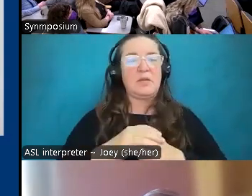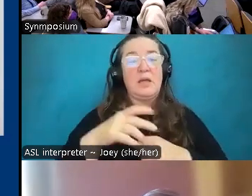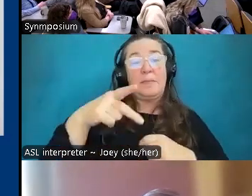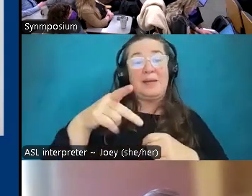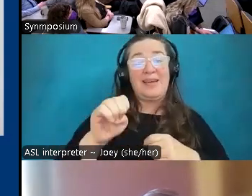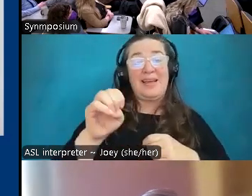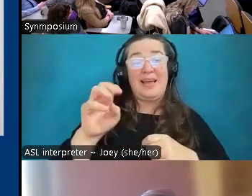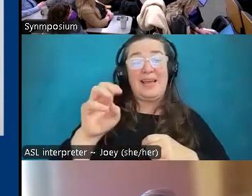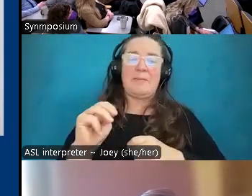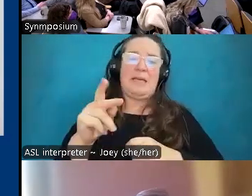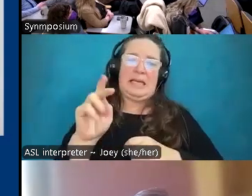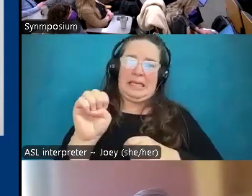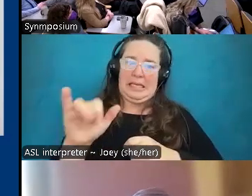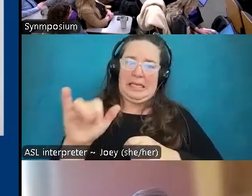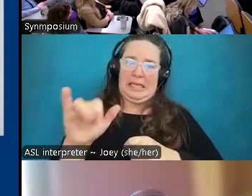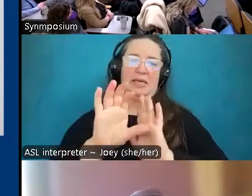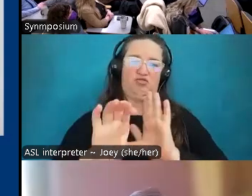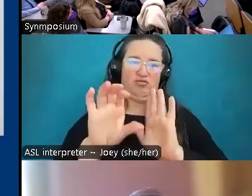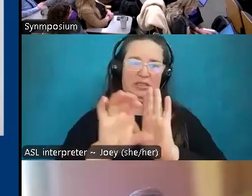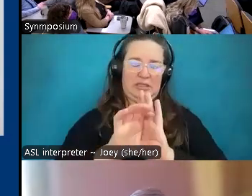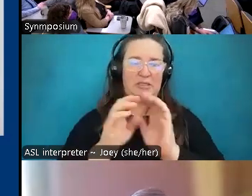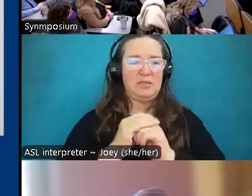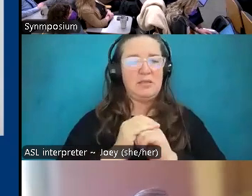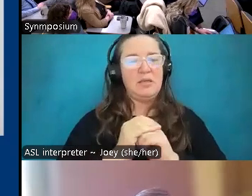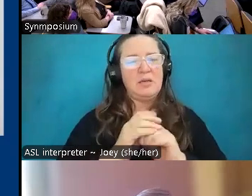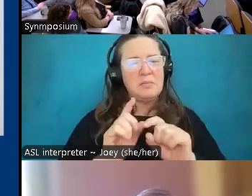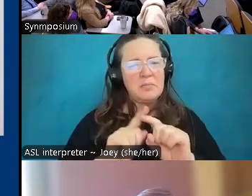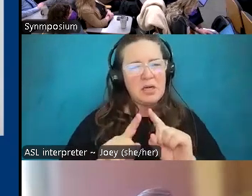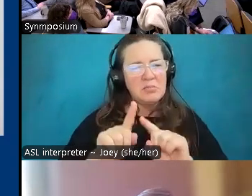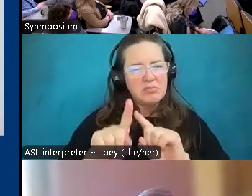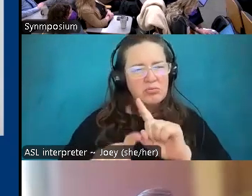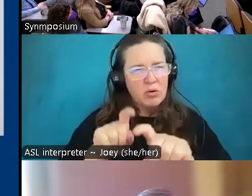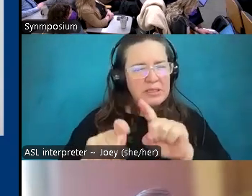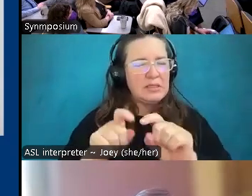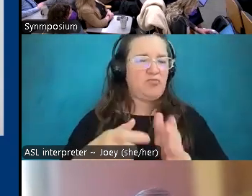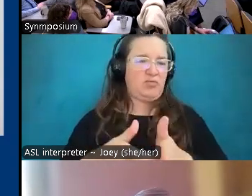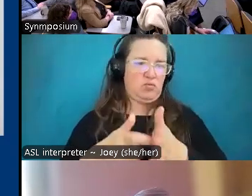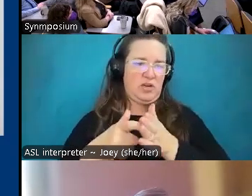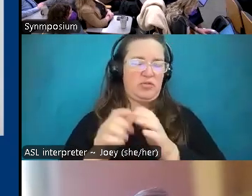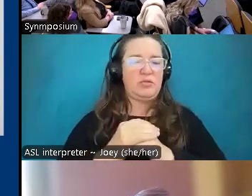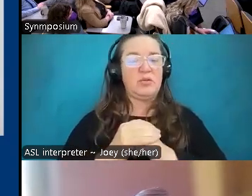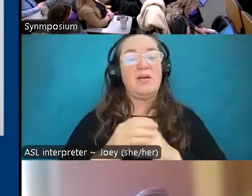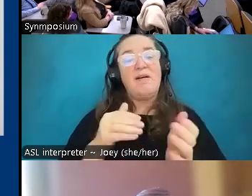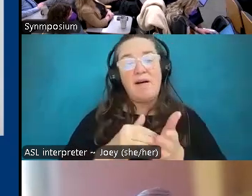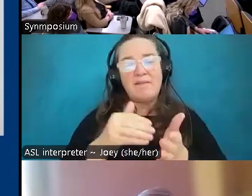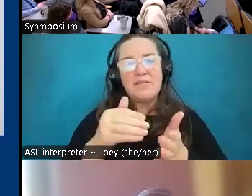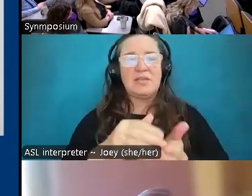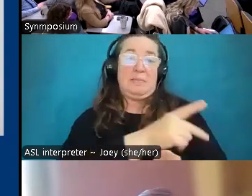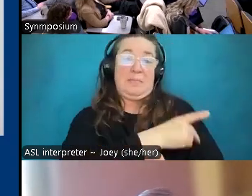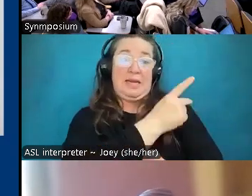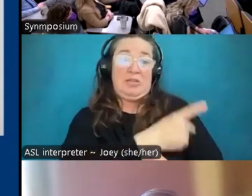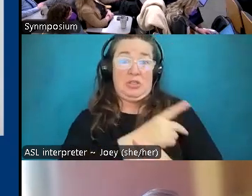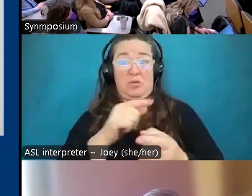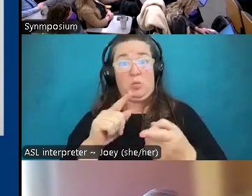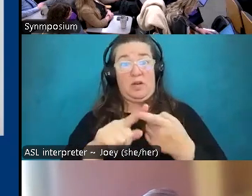the clinical interview. As you might imagine, patients, particularly those newly affected, don't walk into the office with the chief